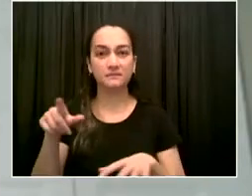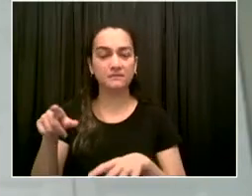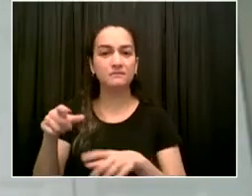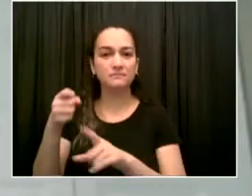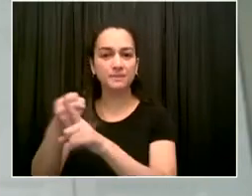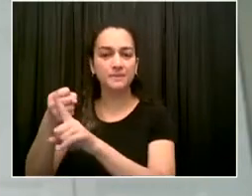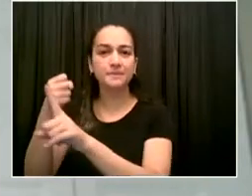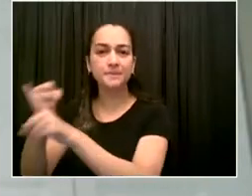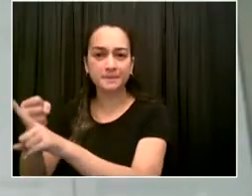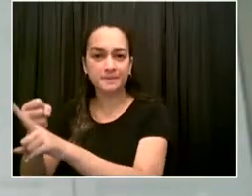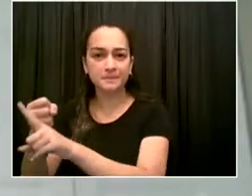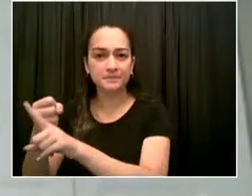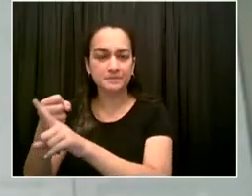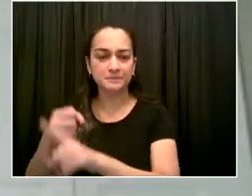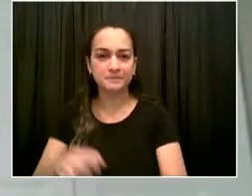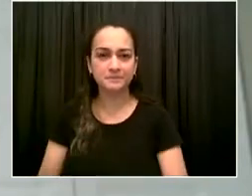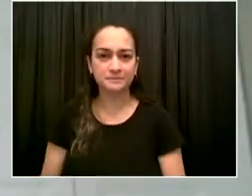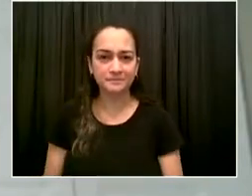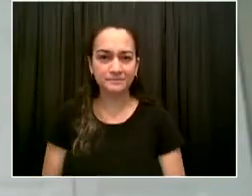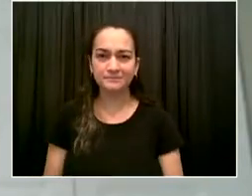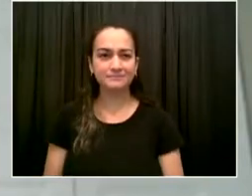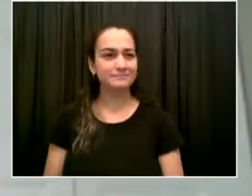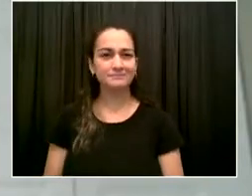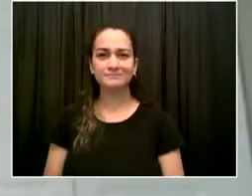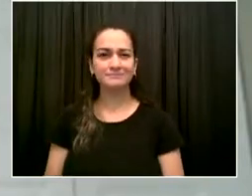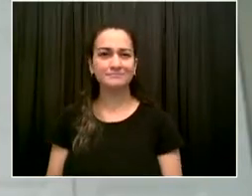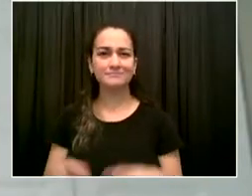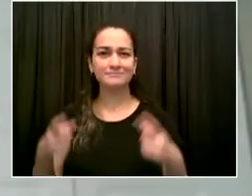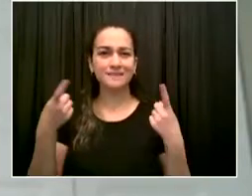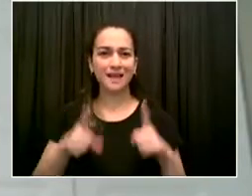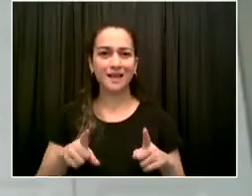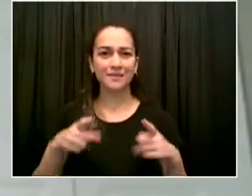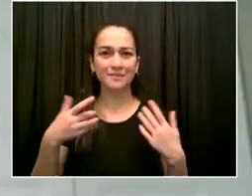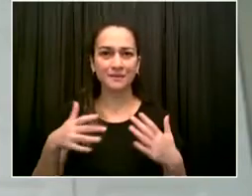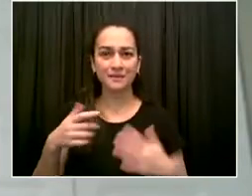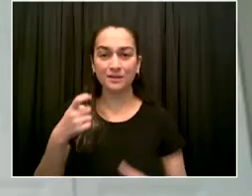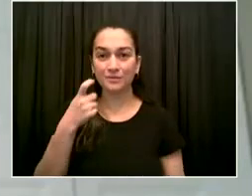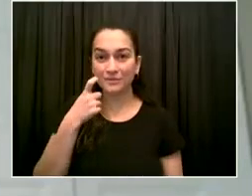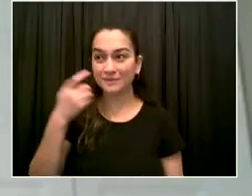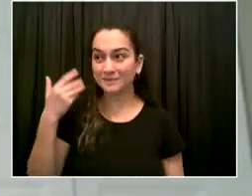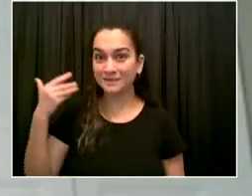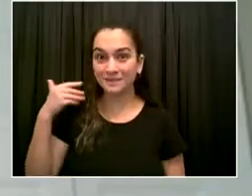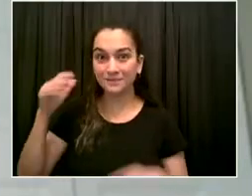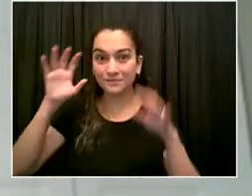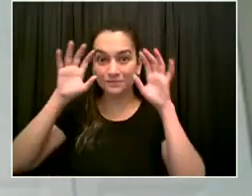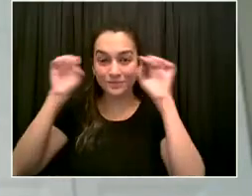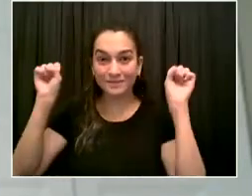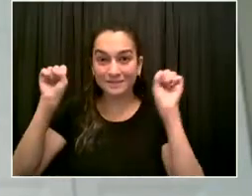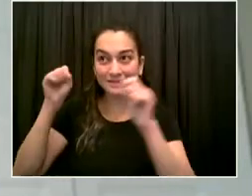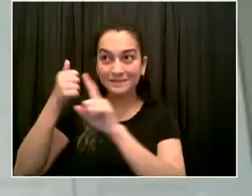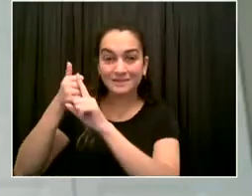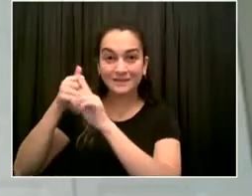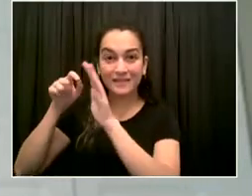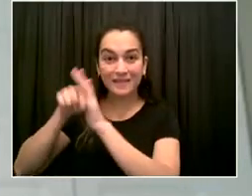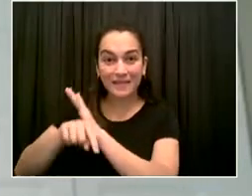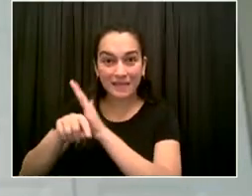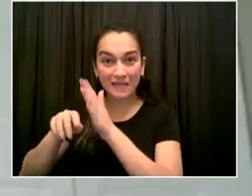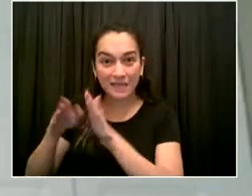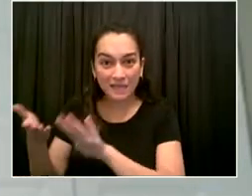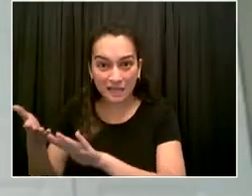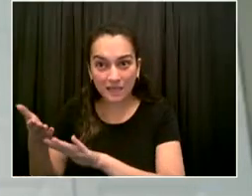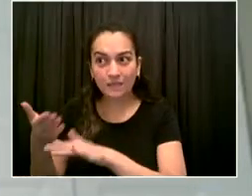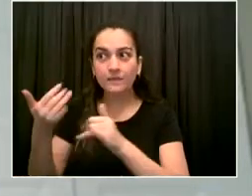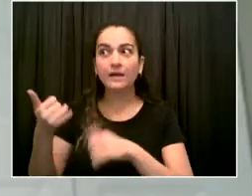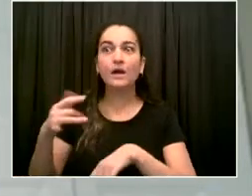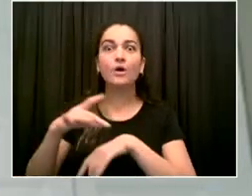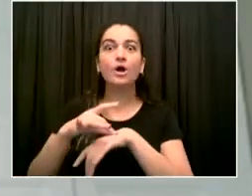They just had the assassination of their president. There's 11 million people there. I'm not sure what other nation would go through this, and we wouldn't have this